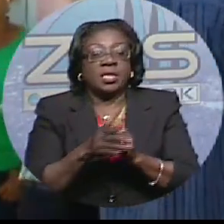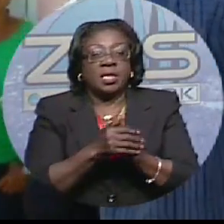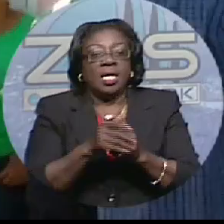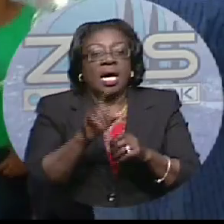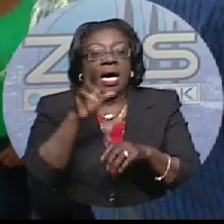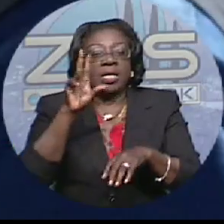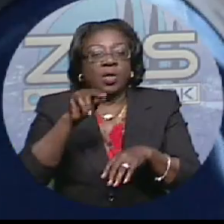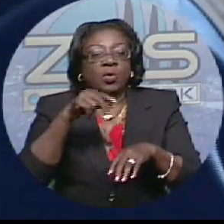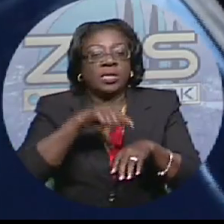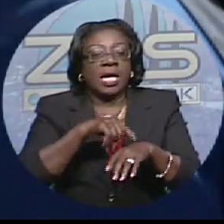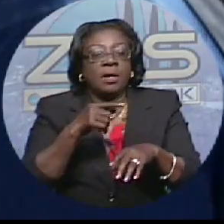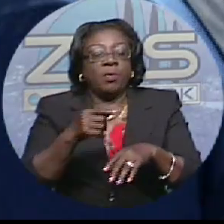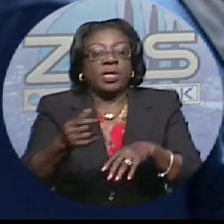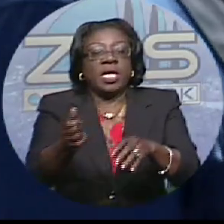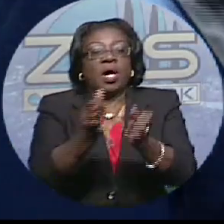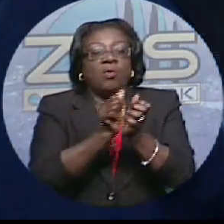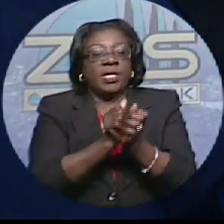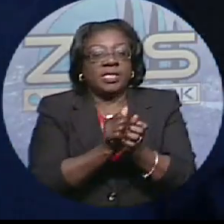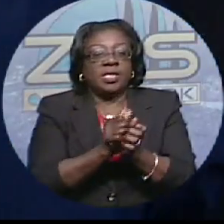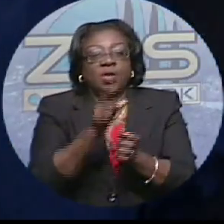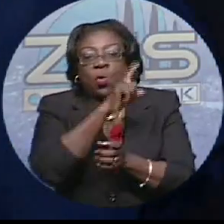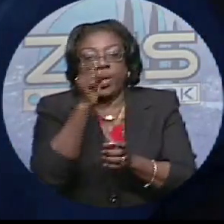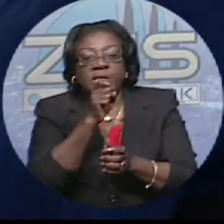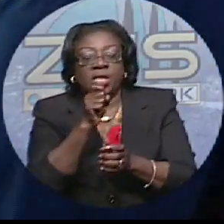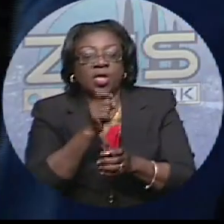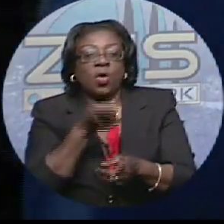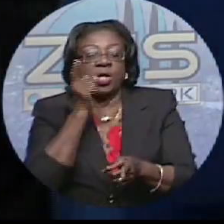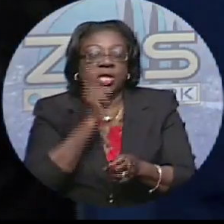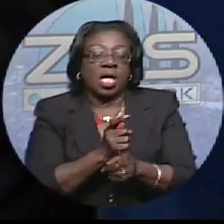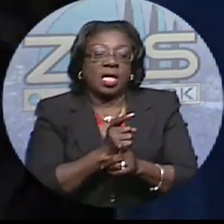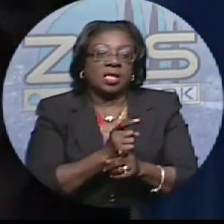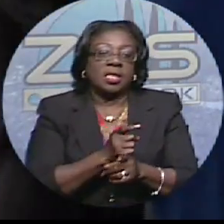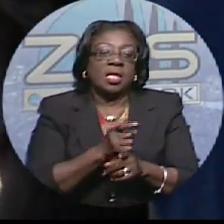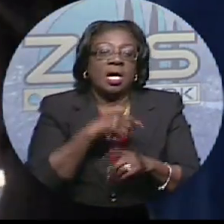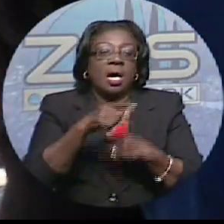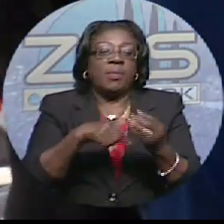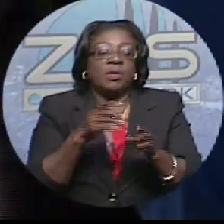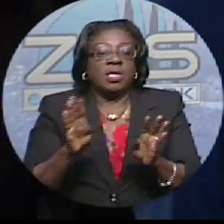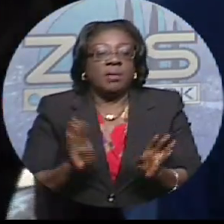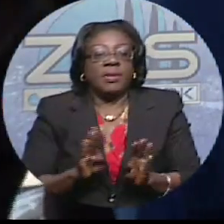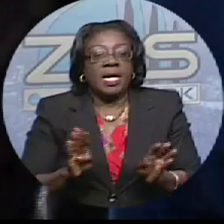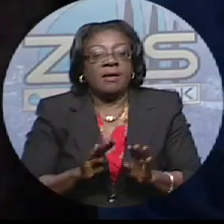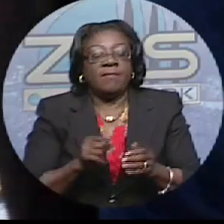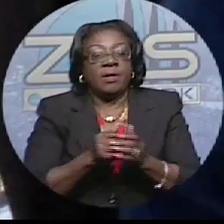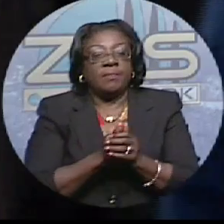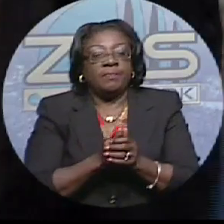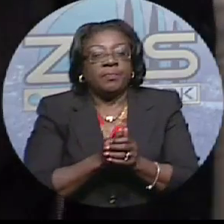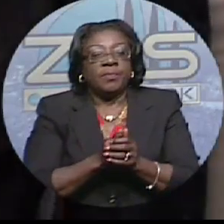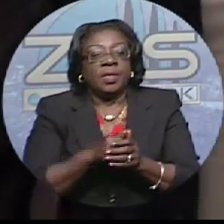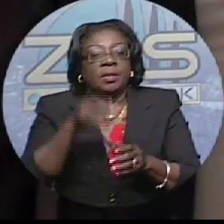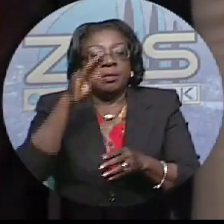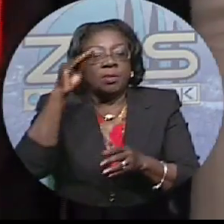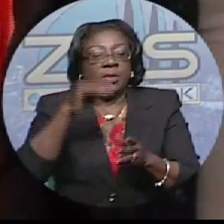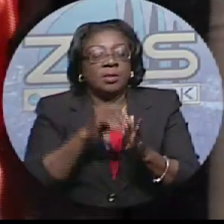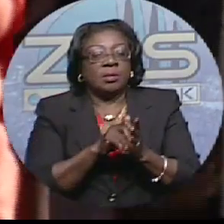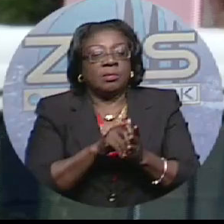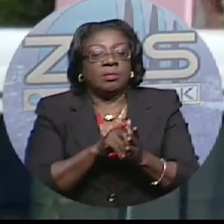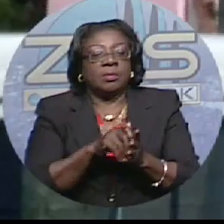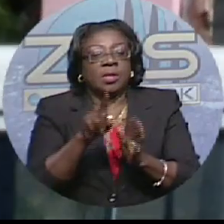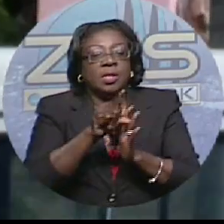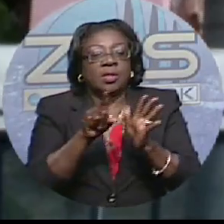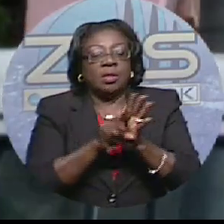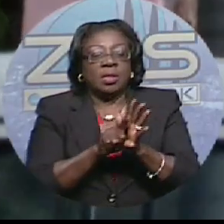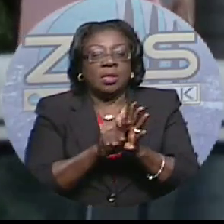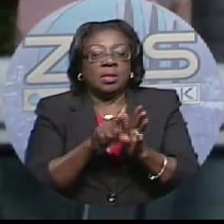arrested, questioned, or charged with disorderly behavior or obstruction. The submissions of McCartney and Moss were adopted by attorneys